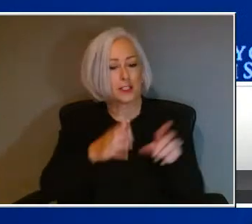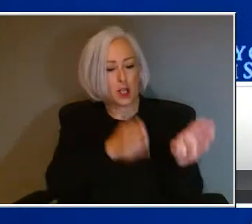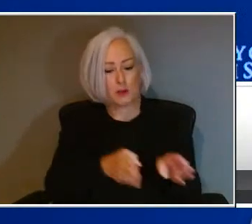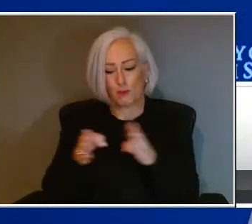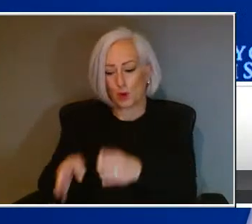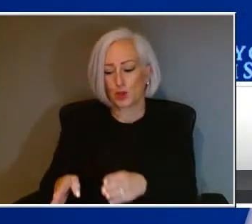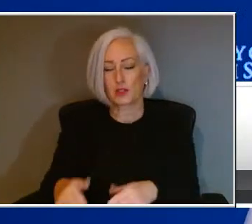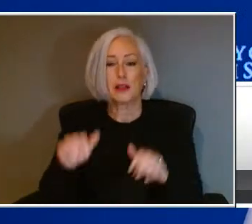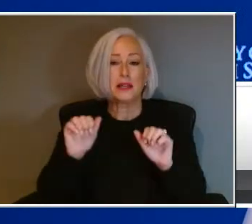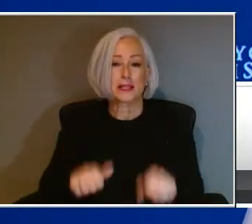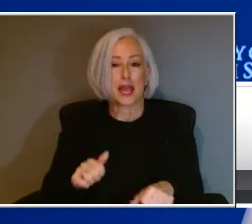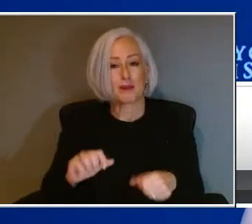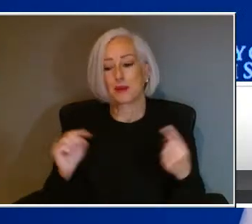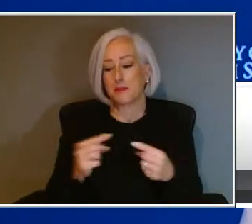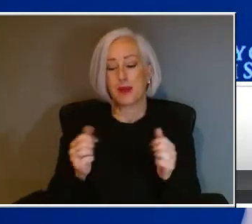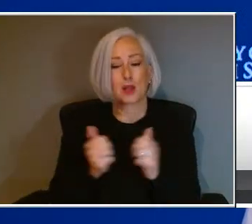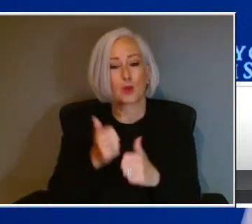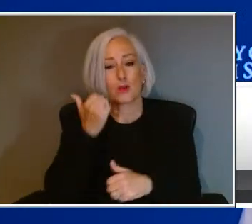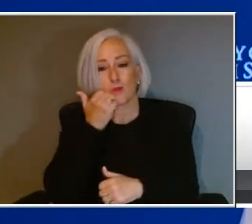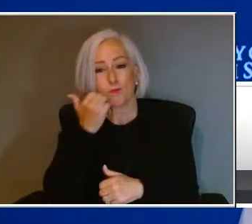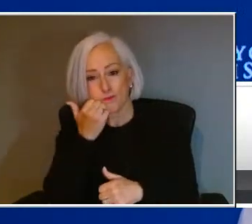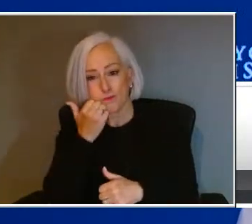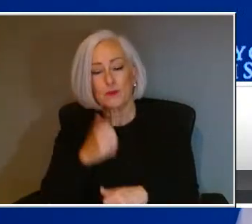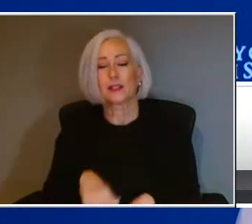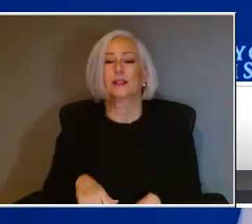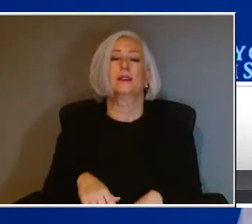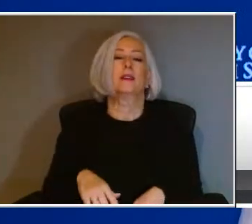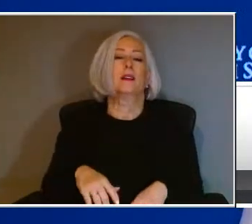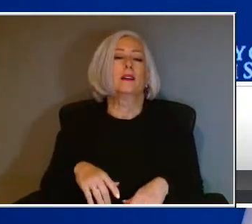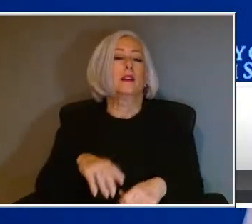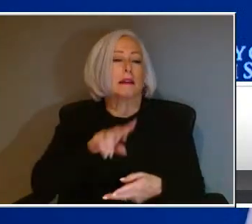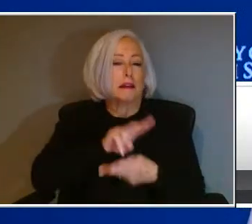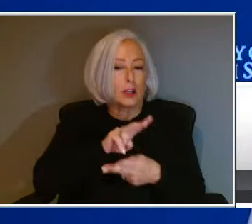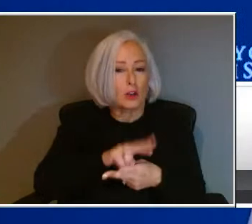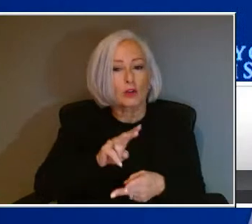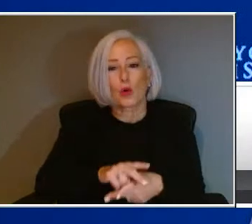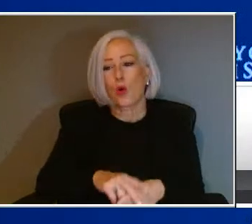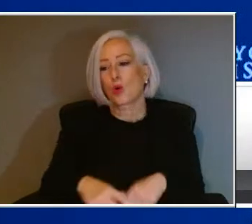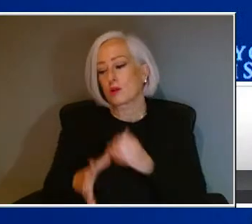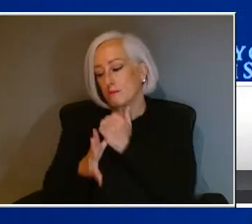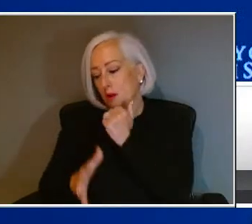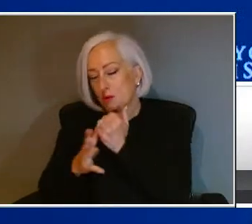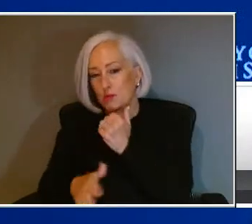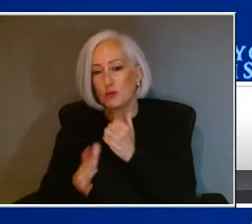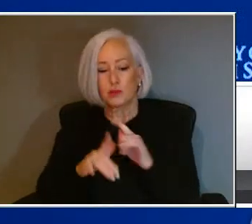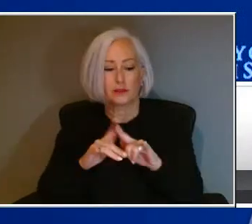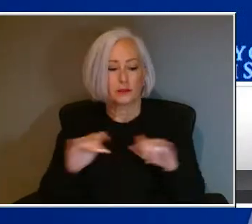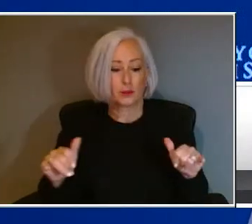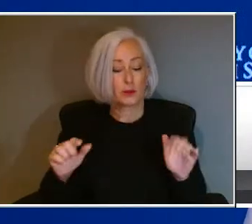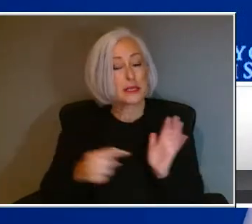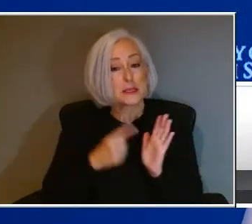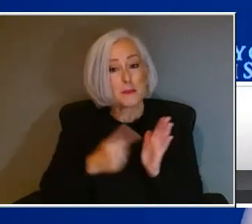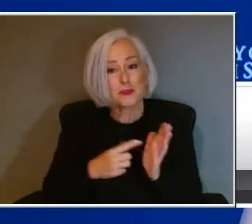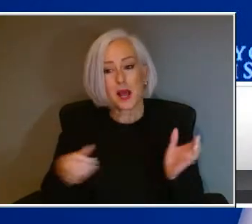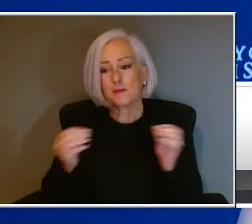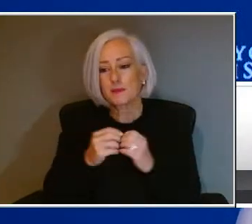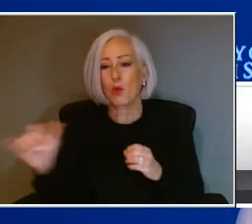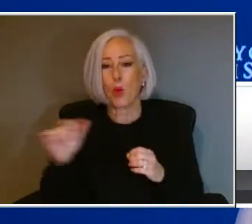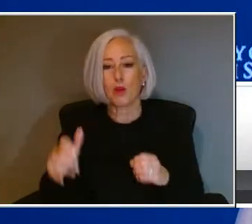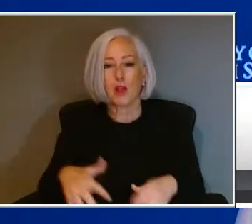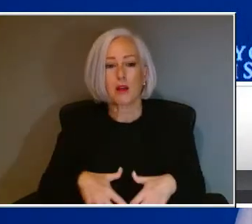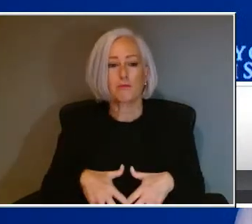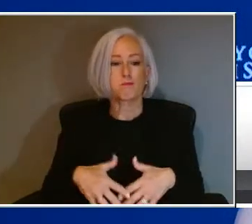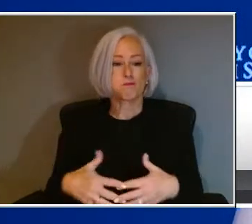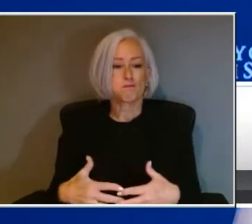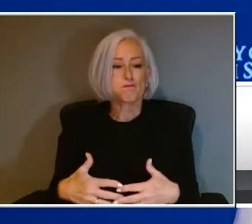pain with intercourse, pain with urination or bowel movements, but sometimes more vague symptoms such as fatigue, bloating, nausea. And so